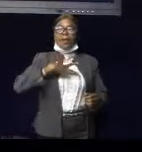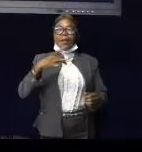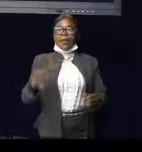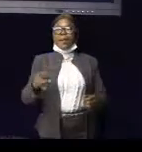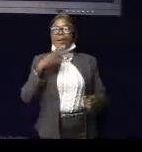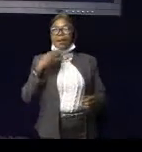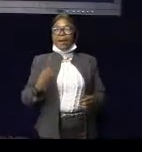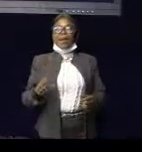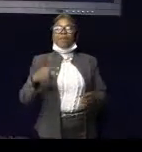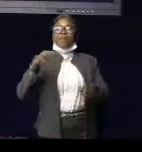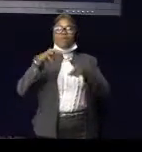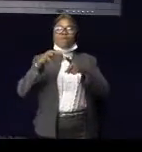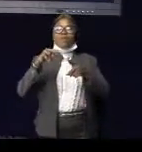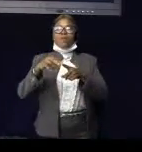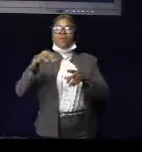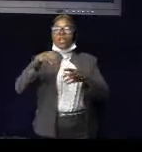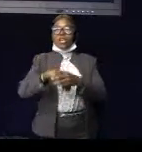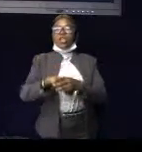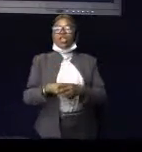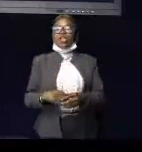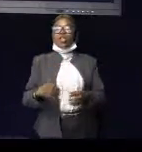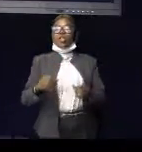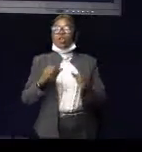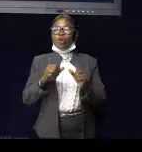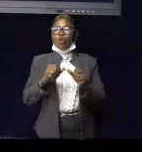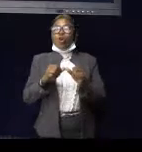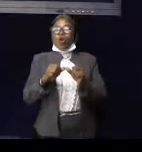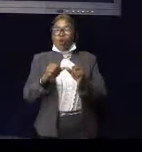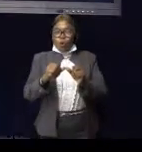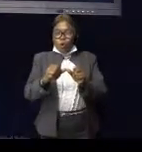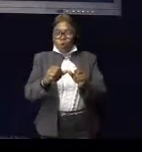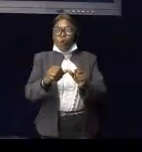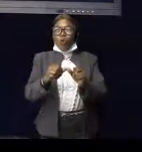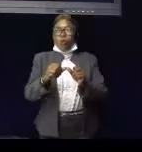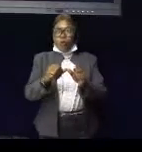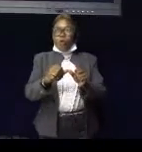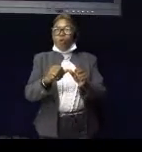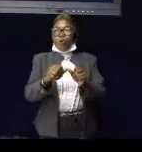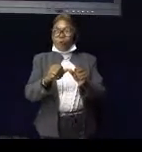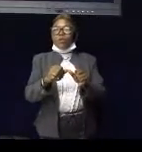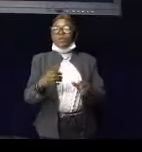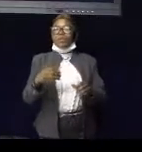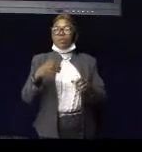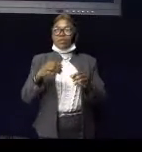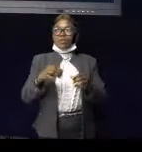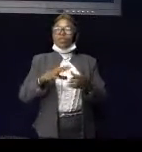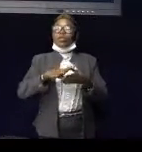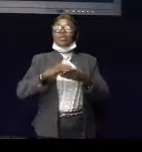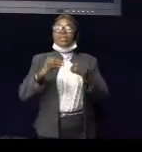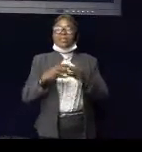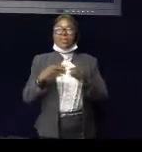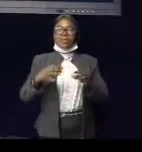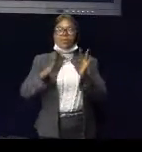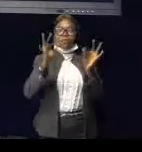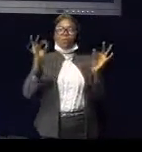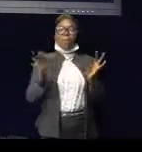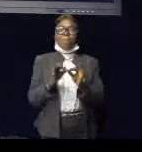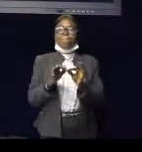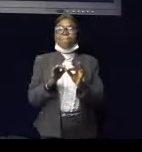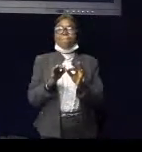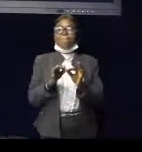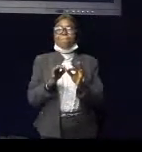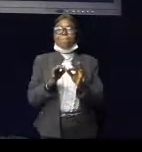Some adjectives end with what? ing, and they look like verbs in continuous tense